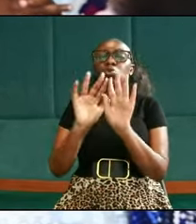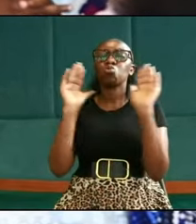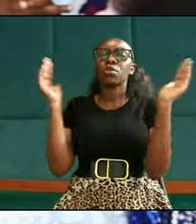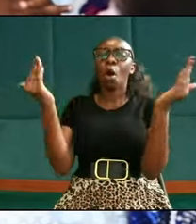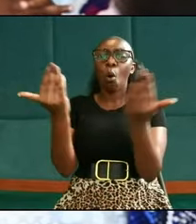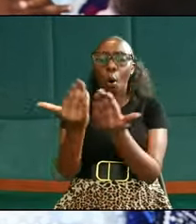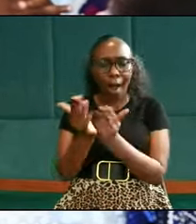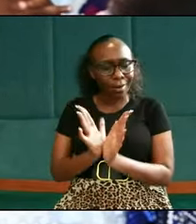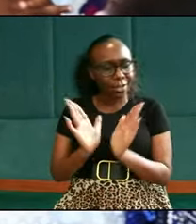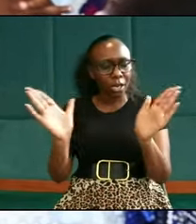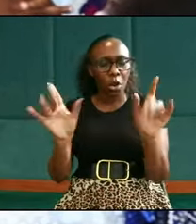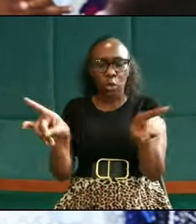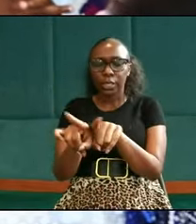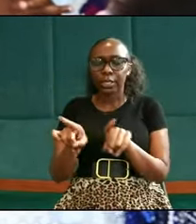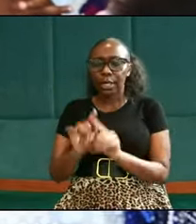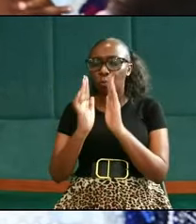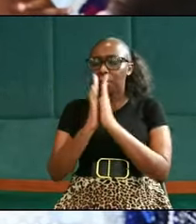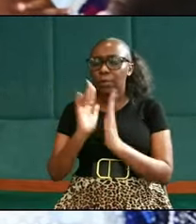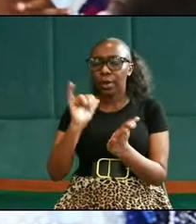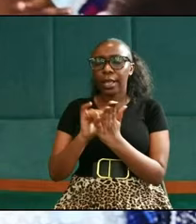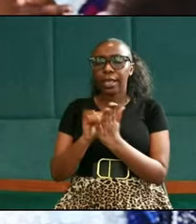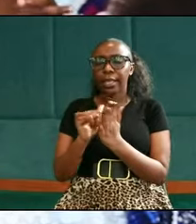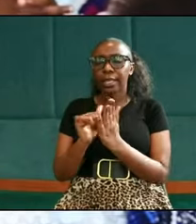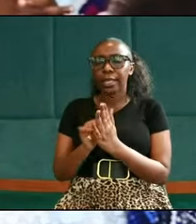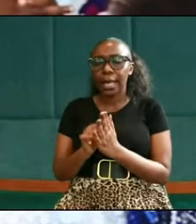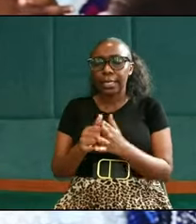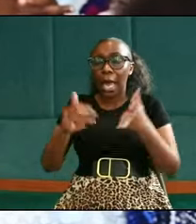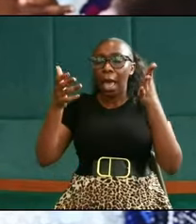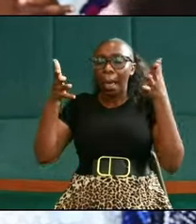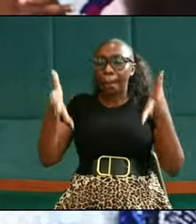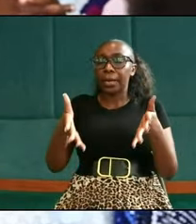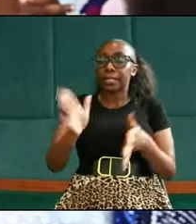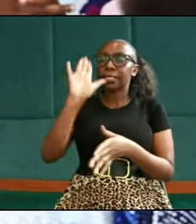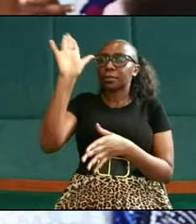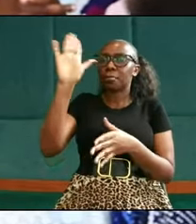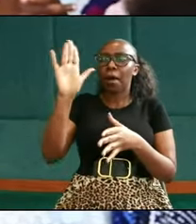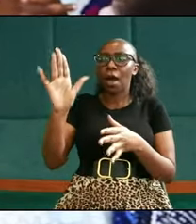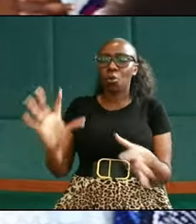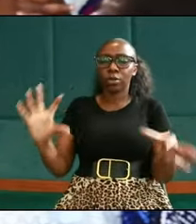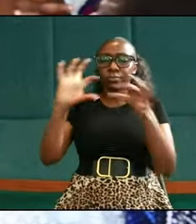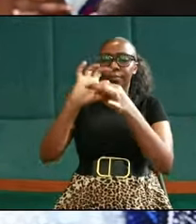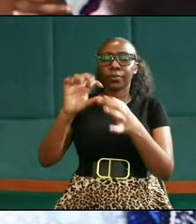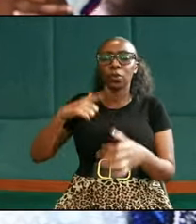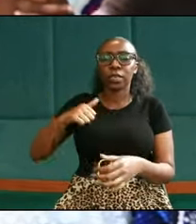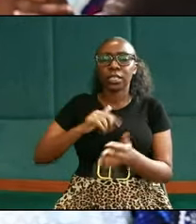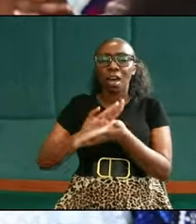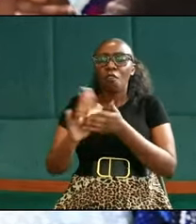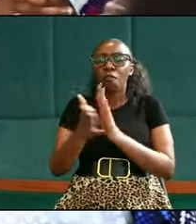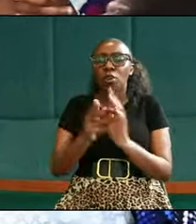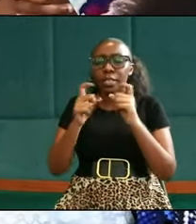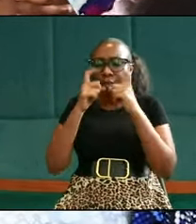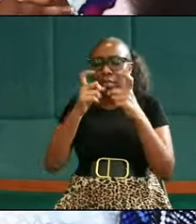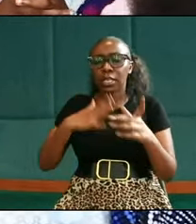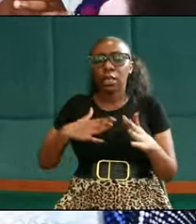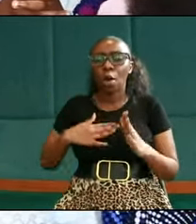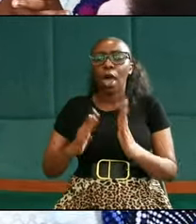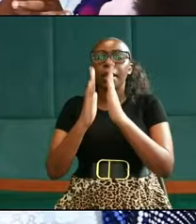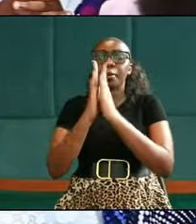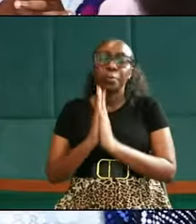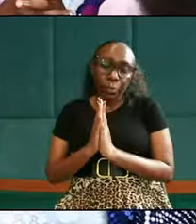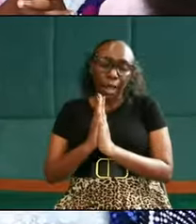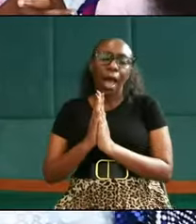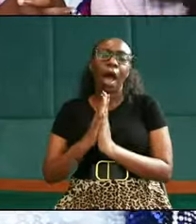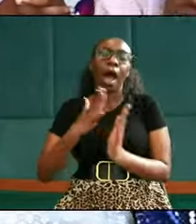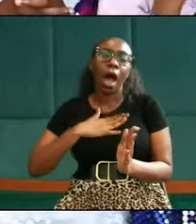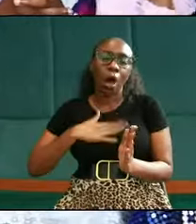world. We pray that your presence will abide with us. Forgive us our sins and worship with us, for this is our prayer in Jesus'